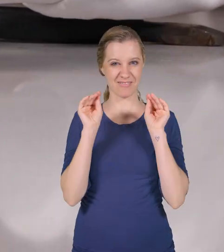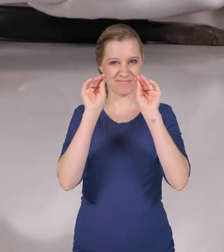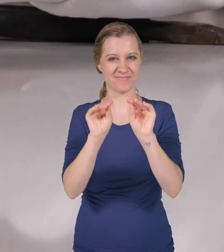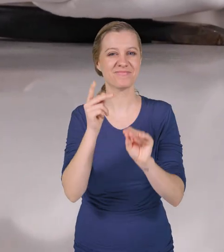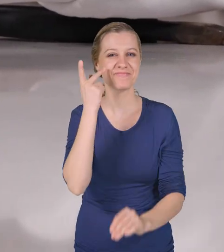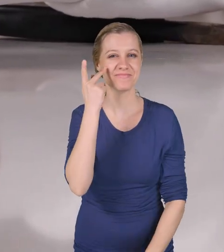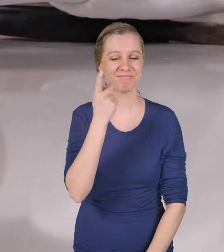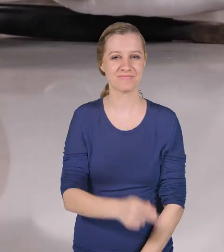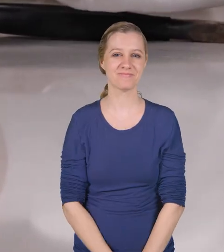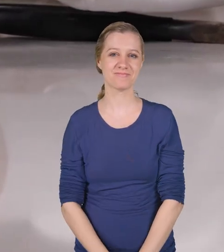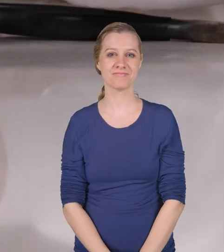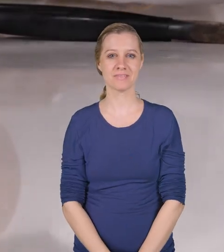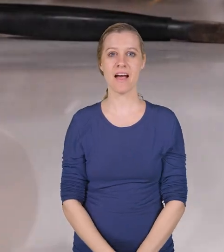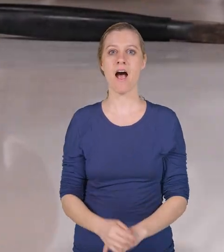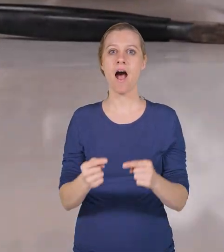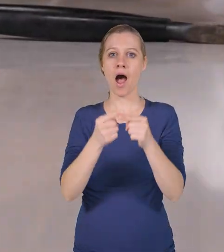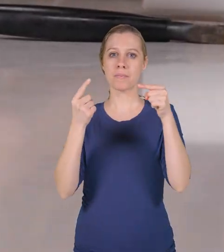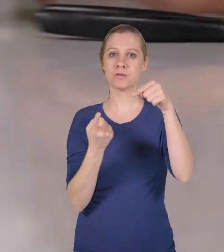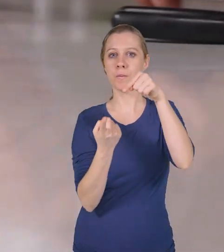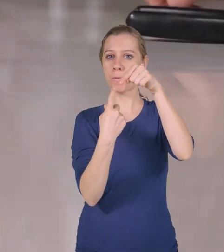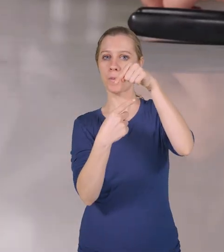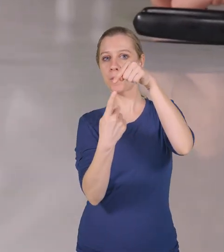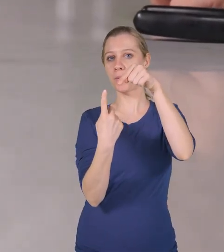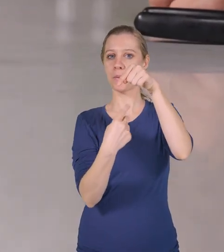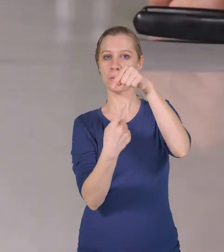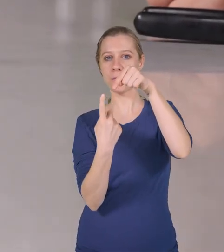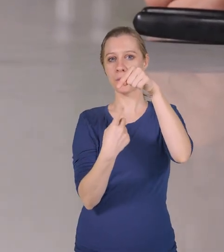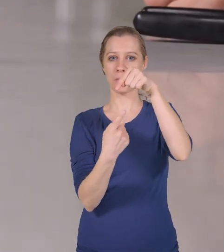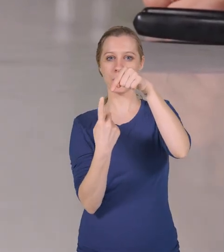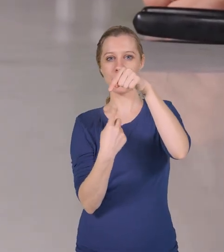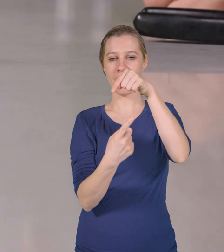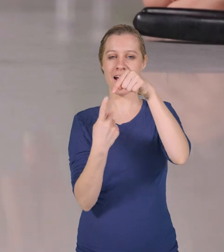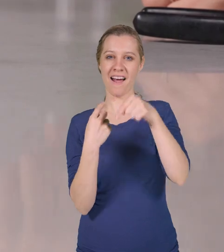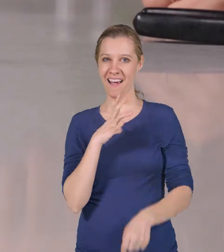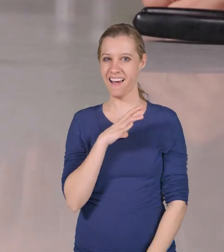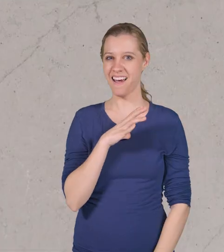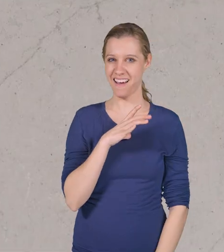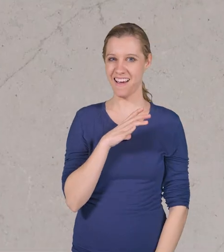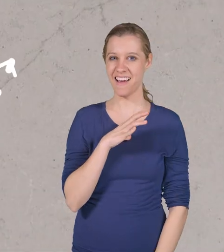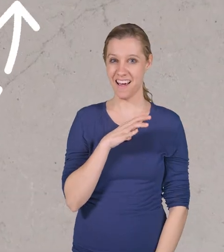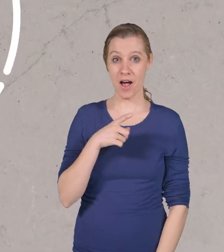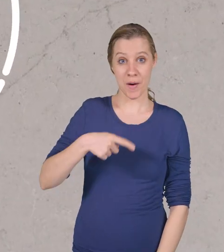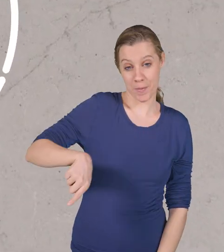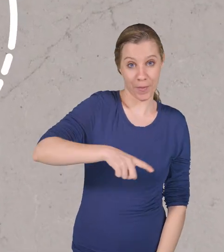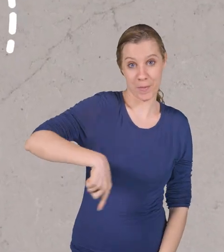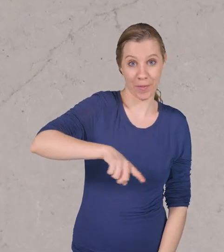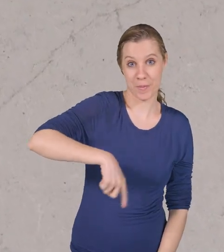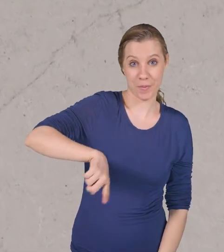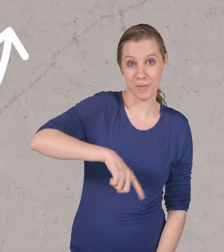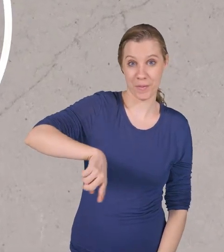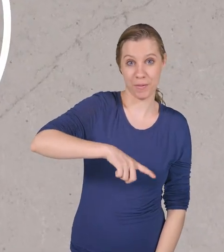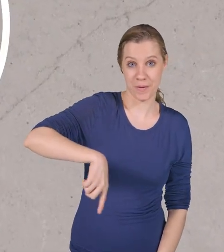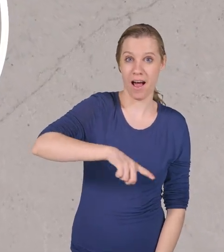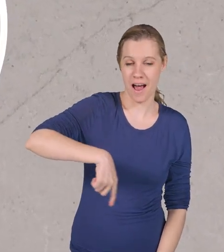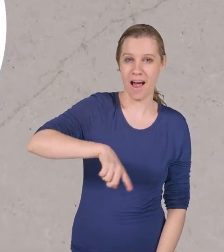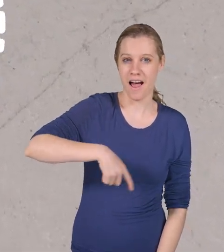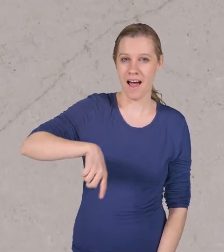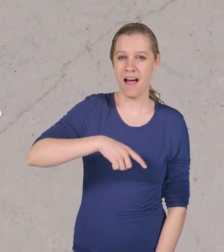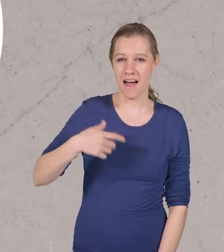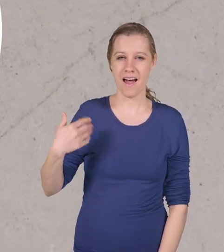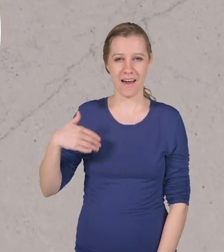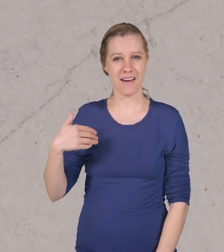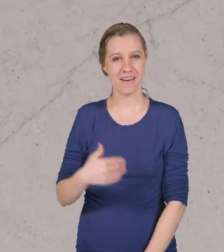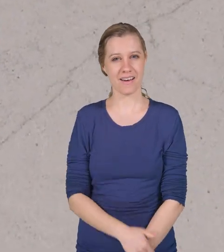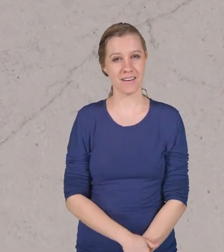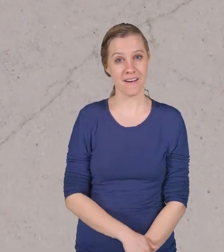on. And now it spins in the opposite direction. So now it's spinning this way. Look at that,